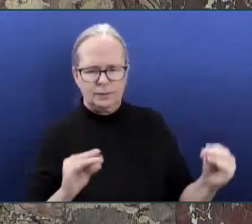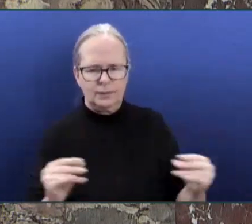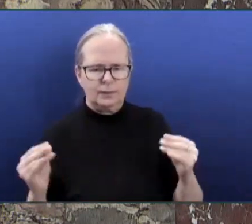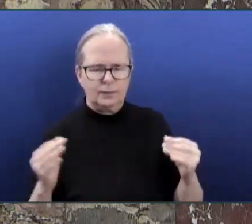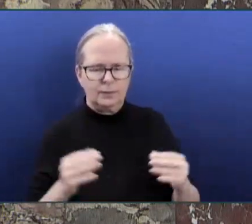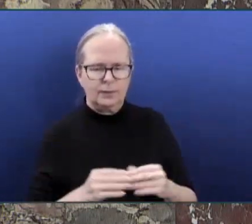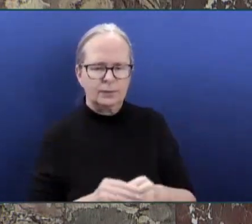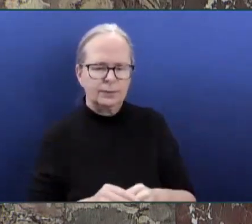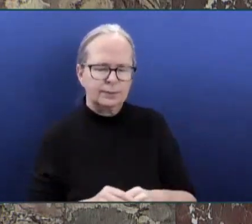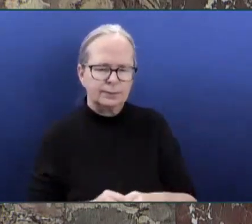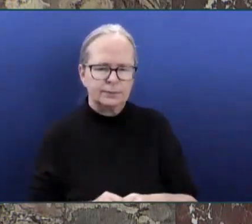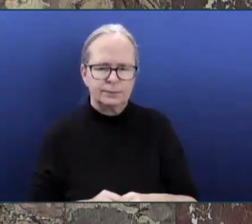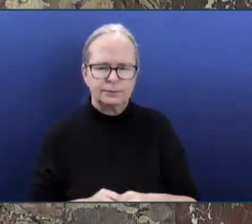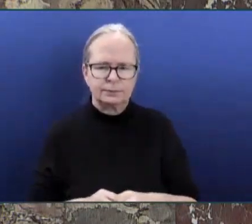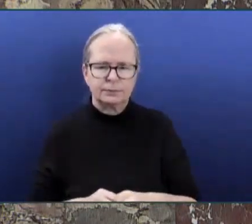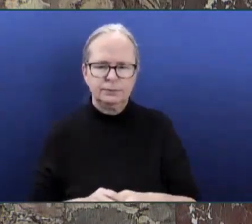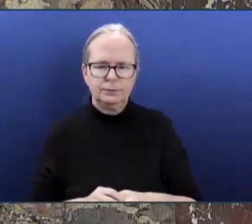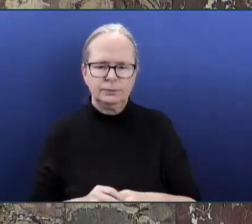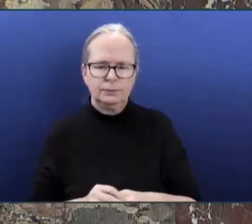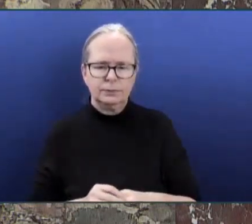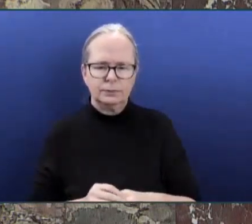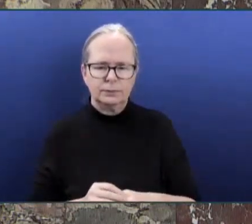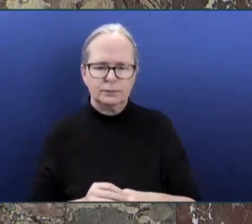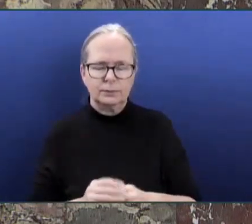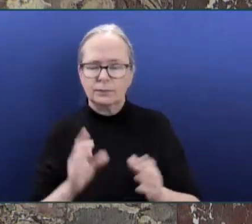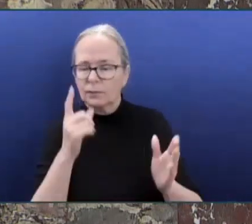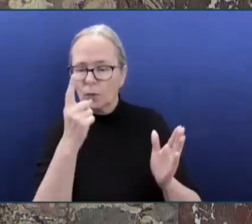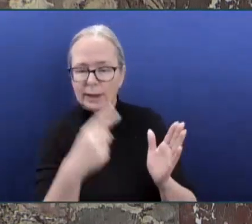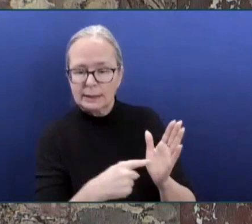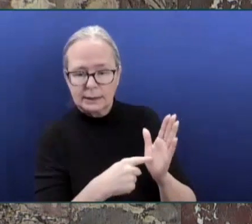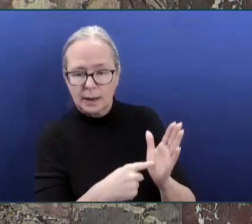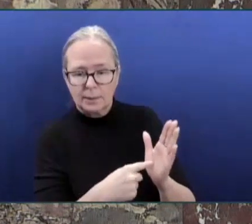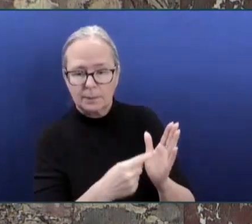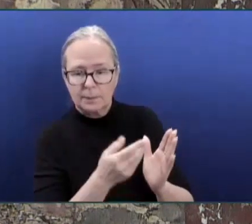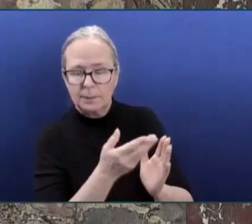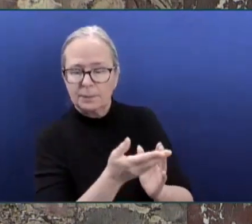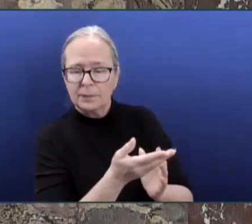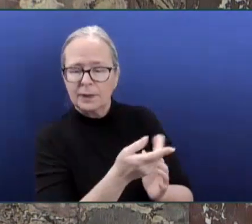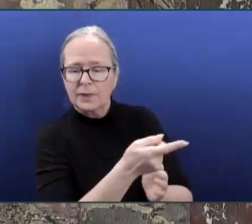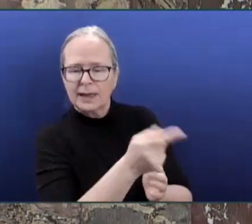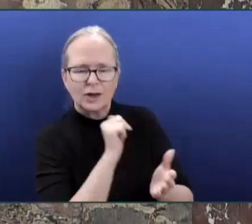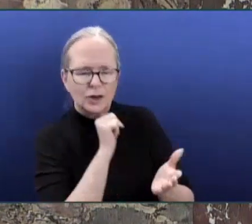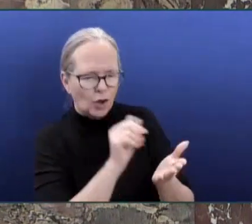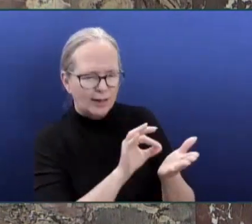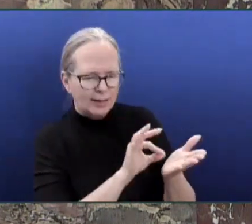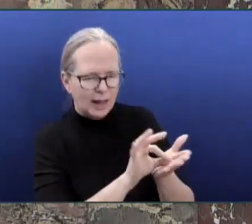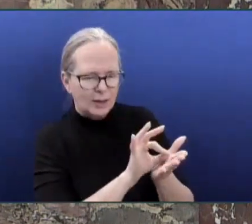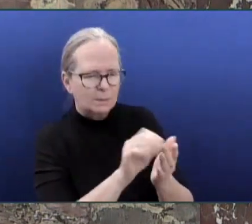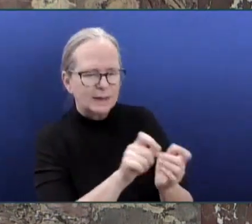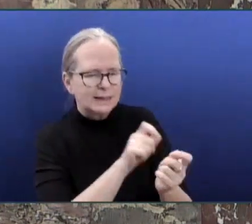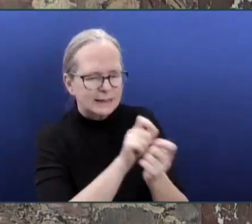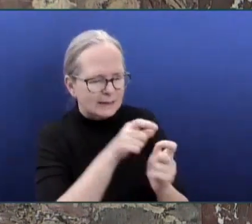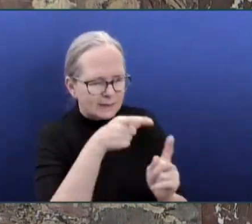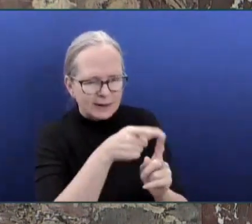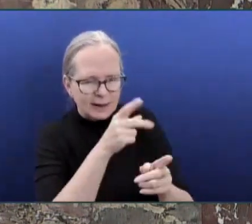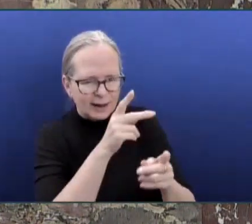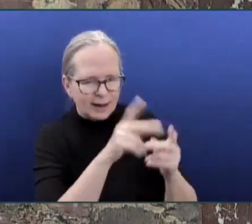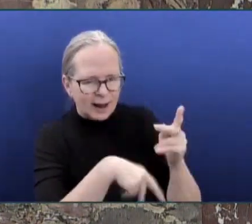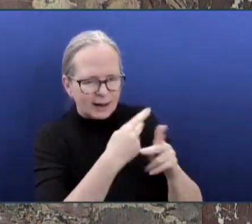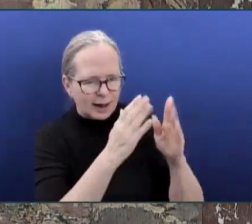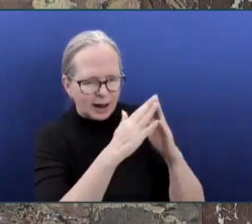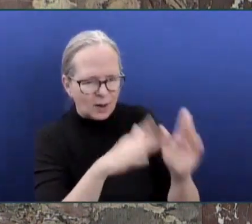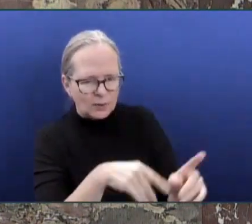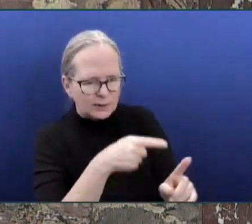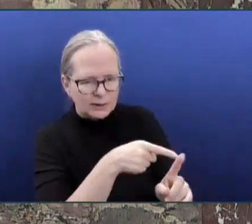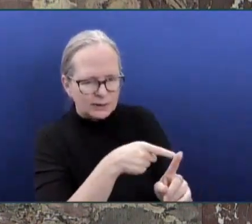as just one example of the kind of housing that the members won't count when they analyze our numbers. Student housing, and we know why that is.